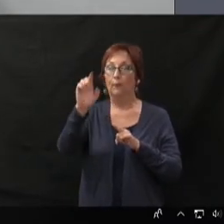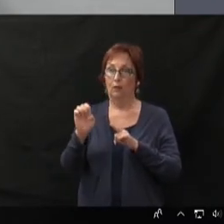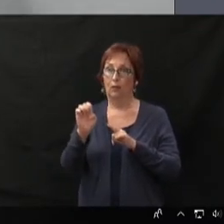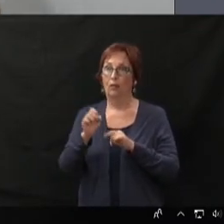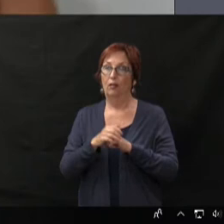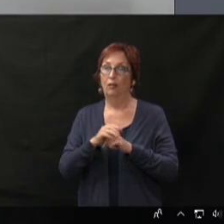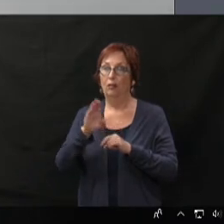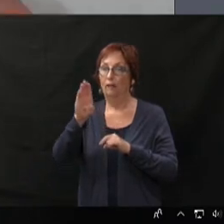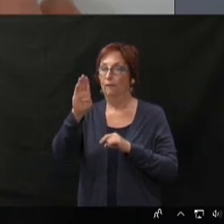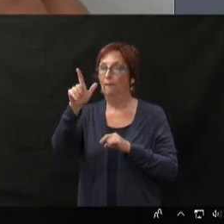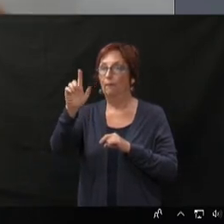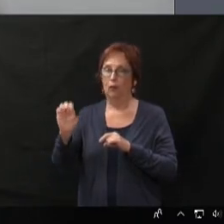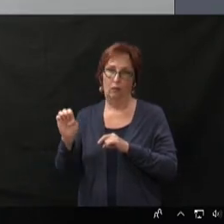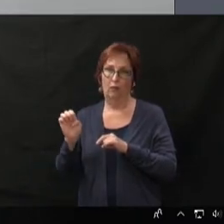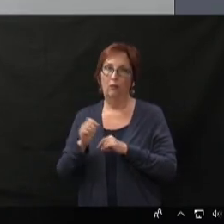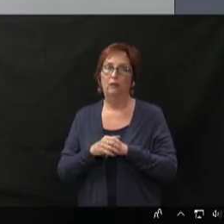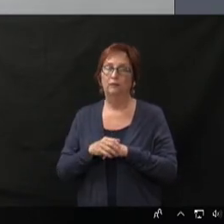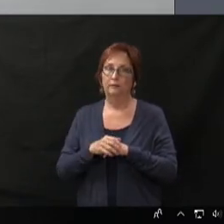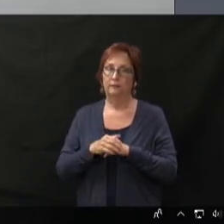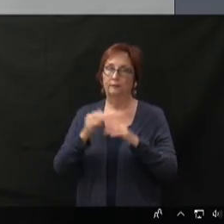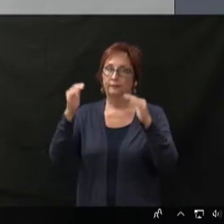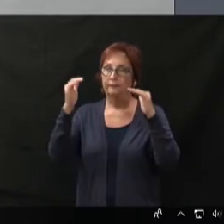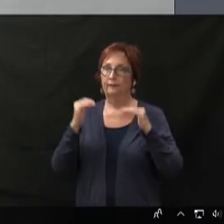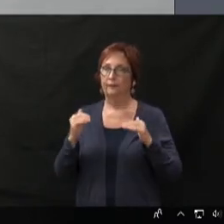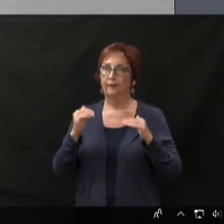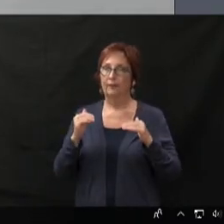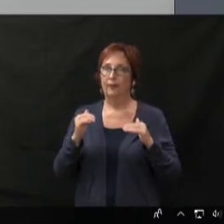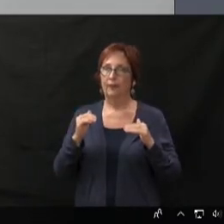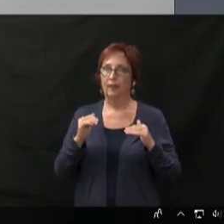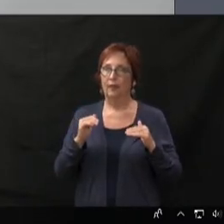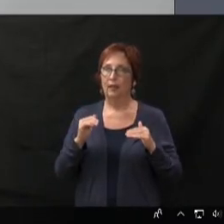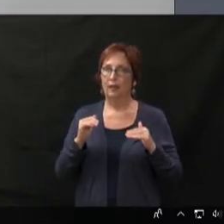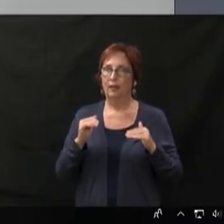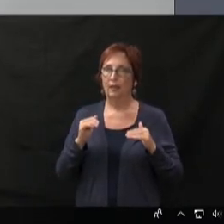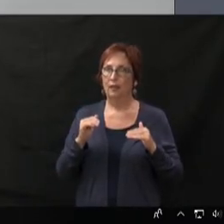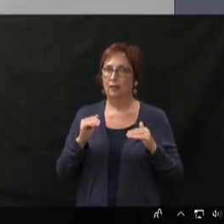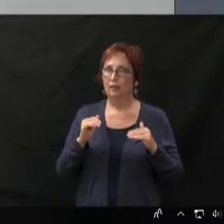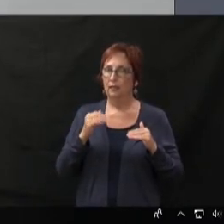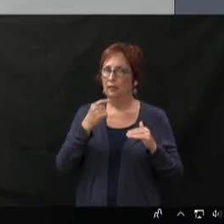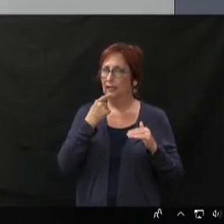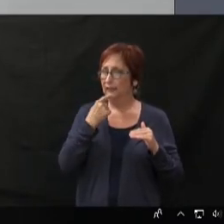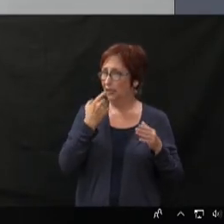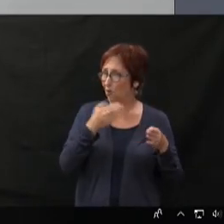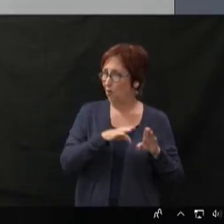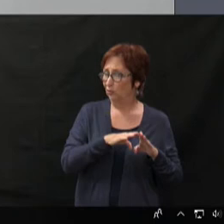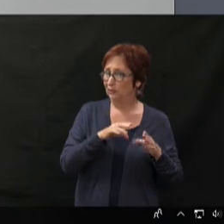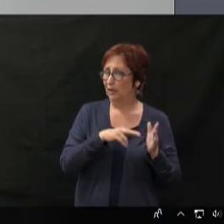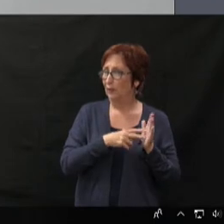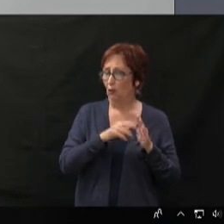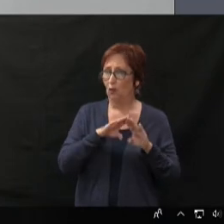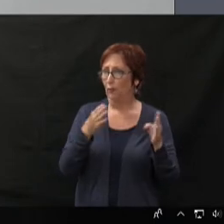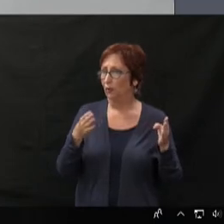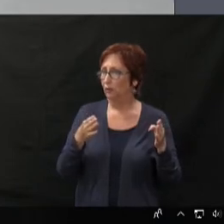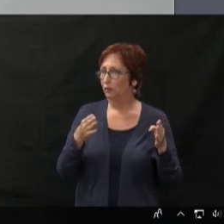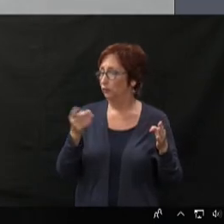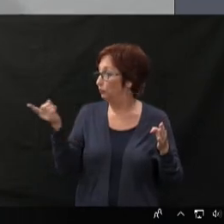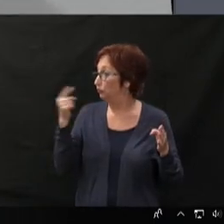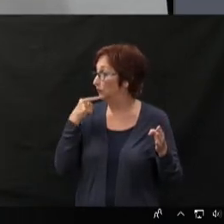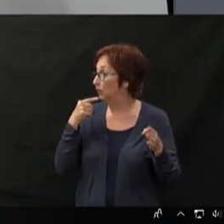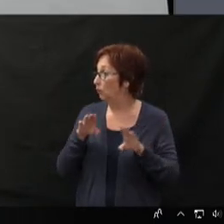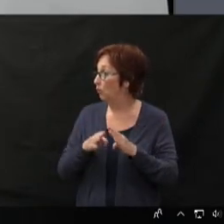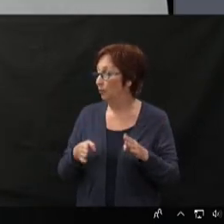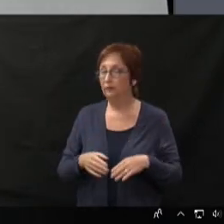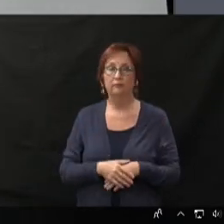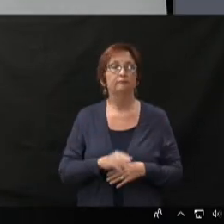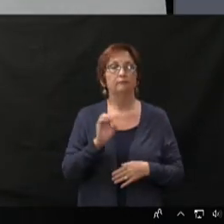part. Bowl. Here's another word where I have, did I say closed? I meant open. Did I say open? Okay, open and consonant